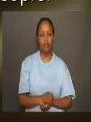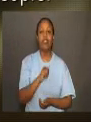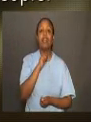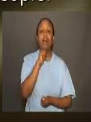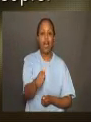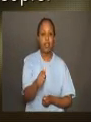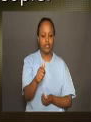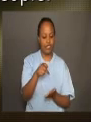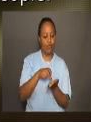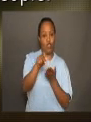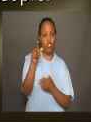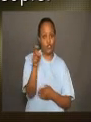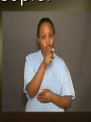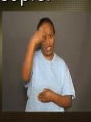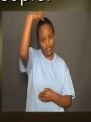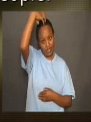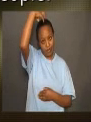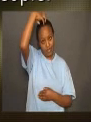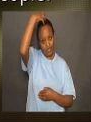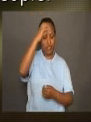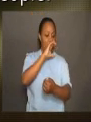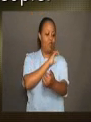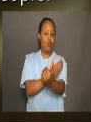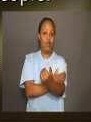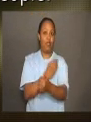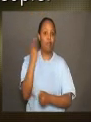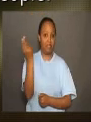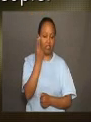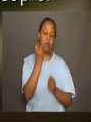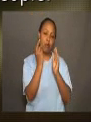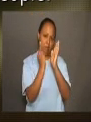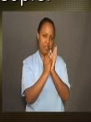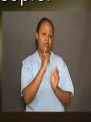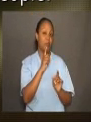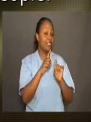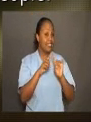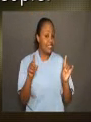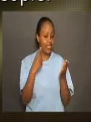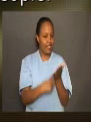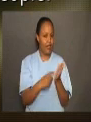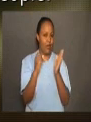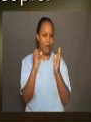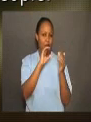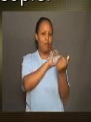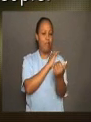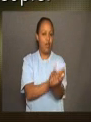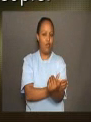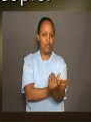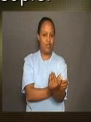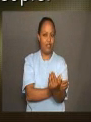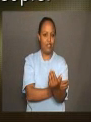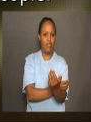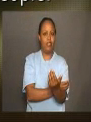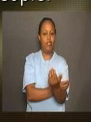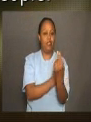Undemocratic governments practice their power to rule, but this power has not been